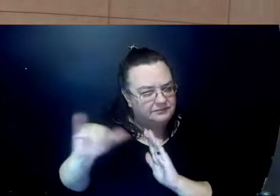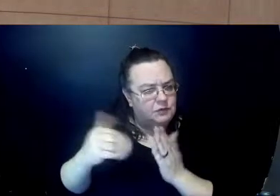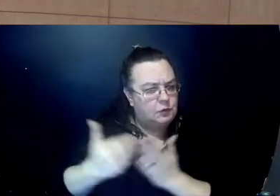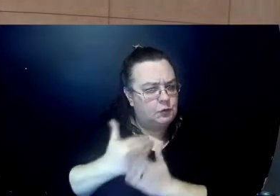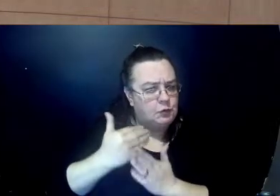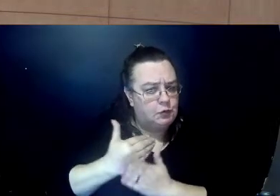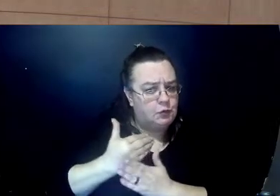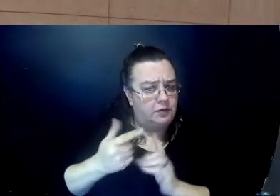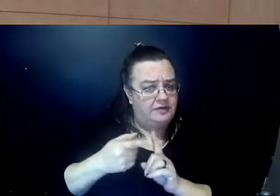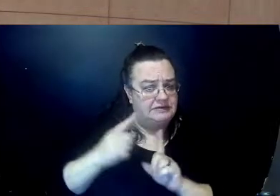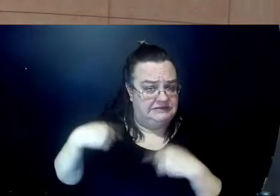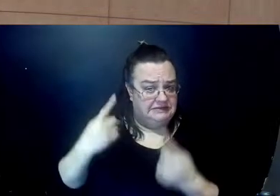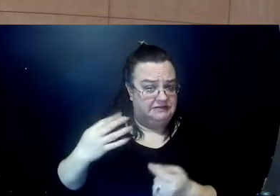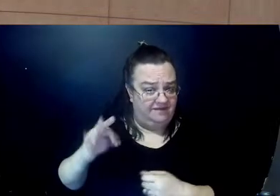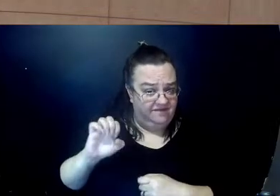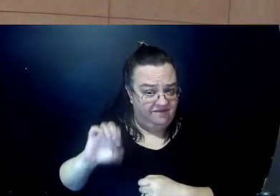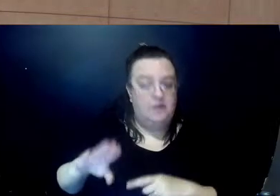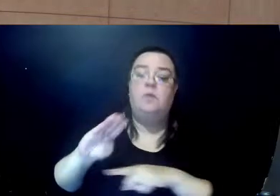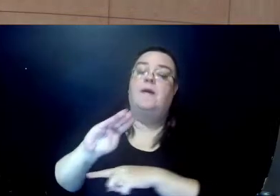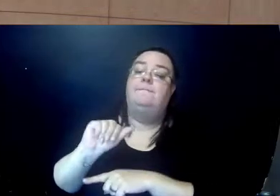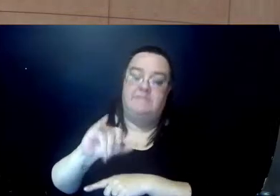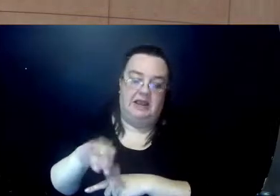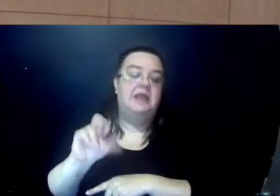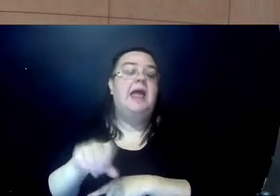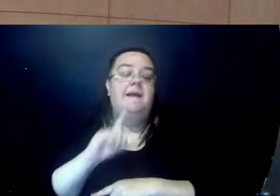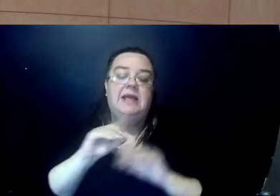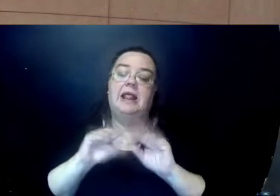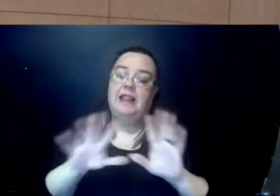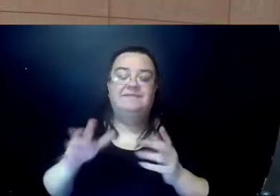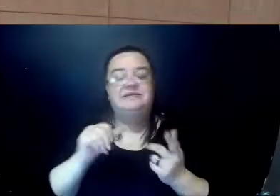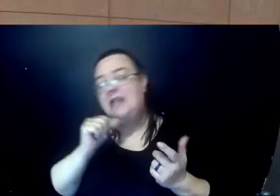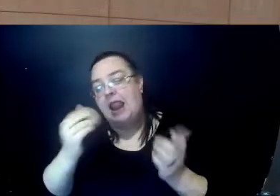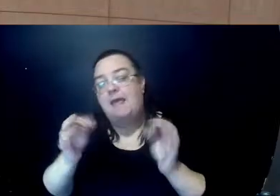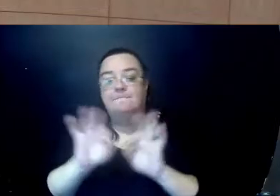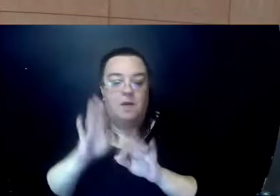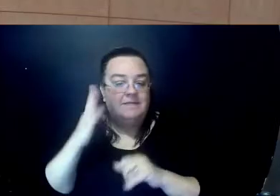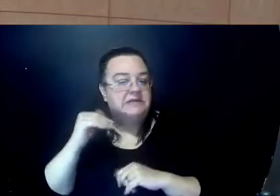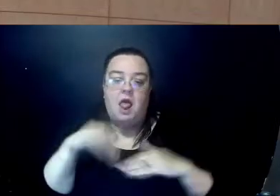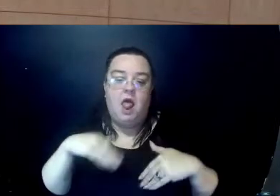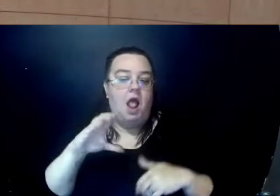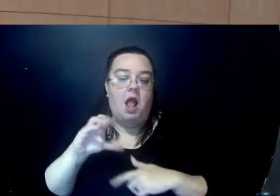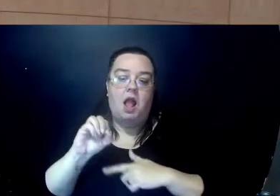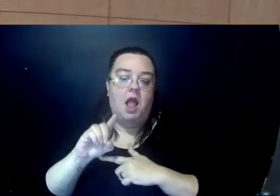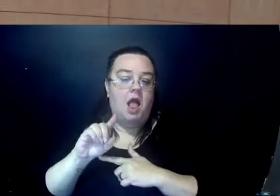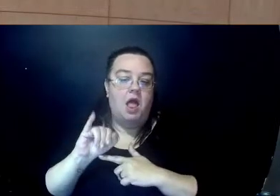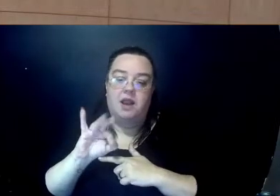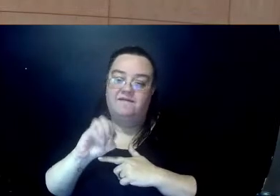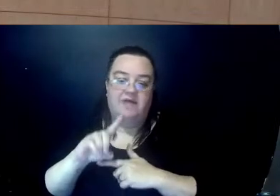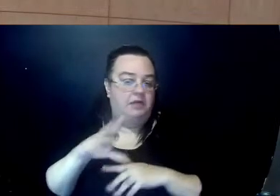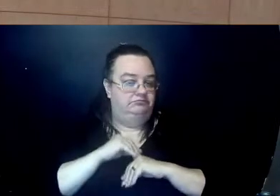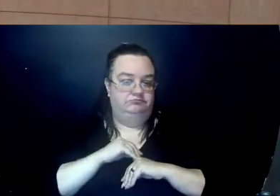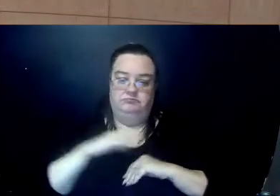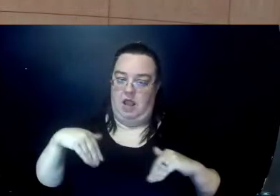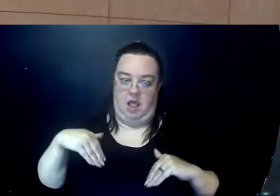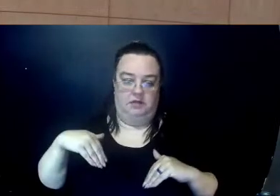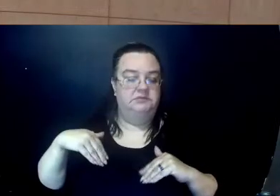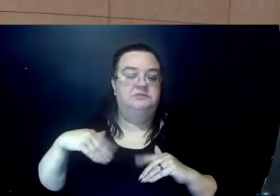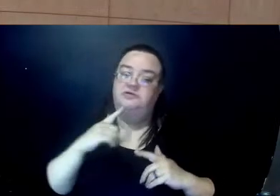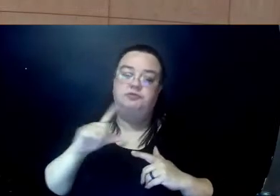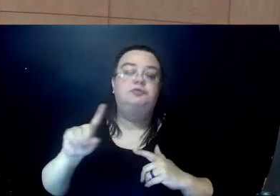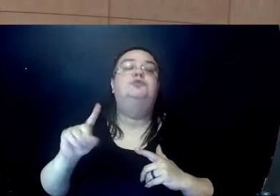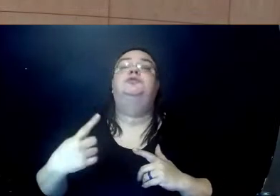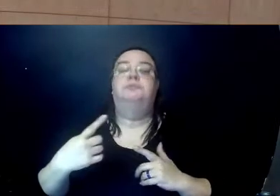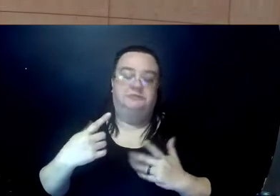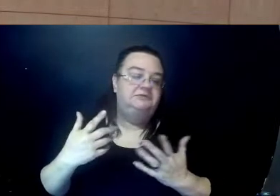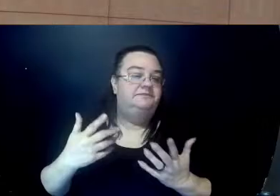February? Yes, I mean, it's been clarified, but Okay. again, it's not important because it's not codified. Okay. Thank you. It's just, it's,